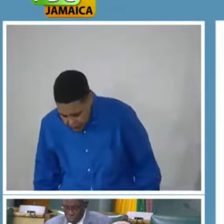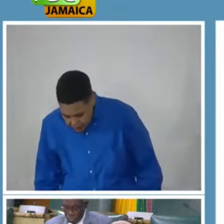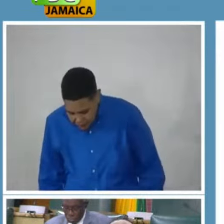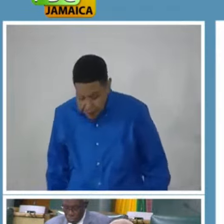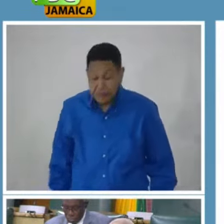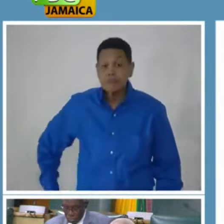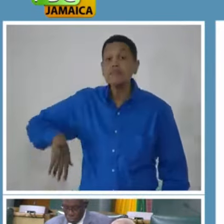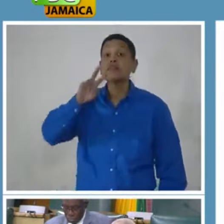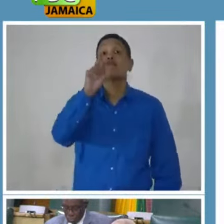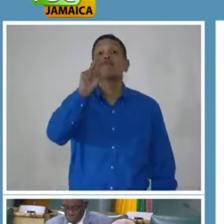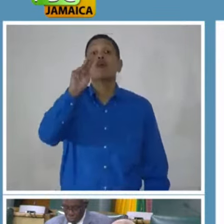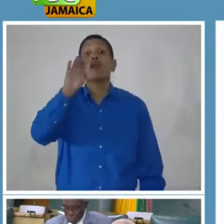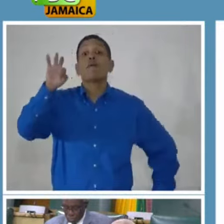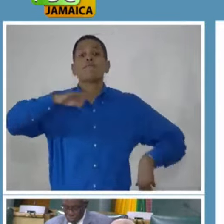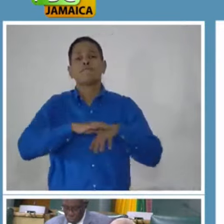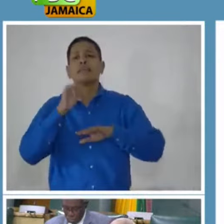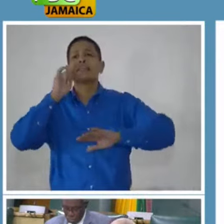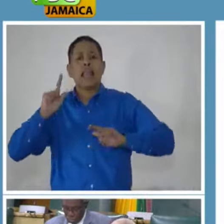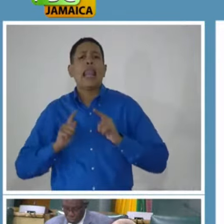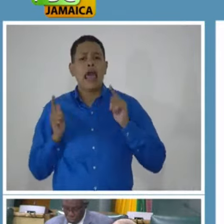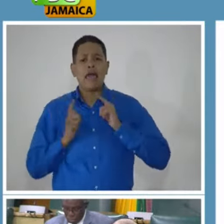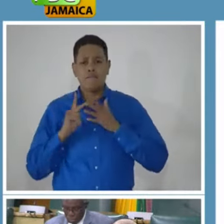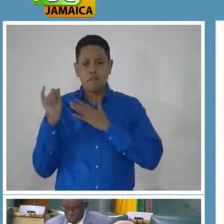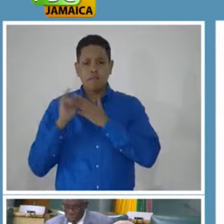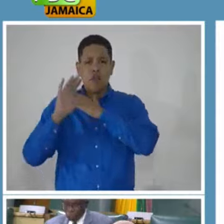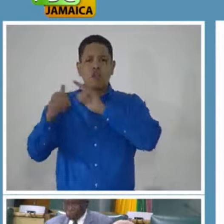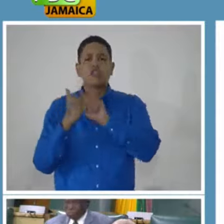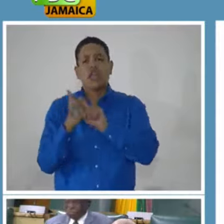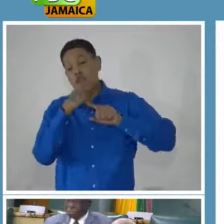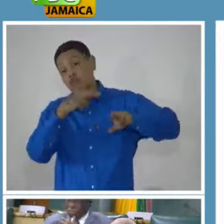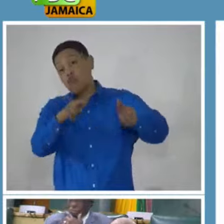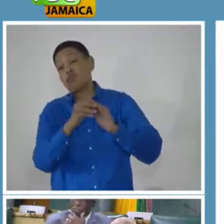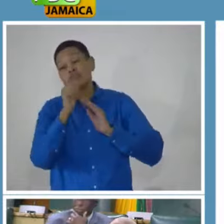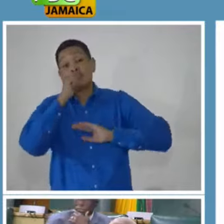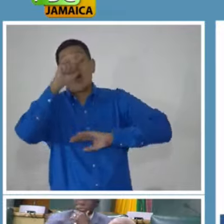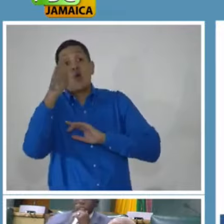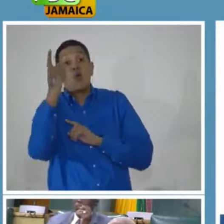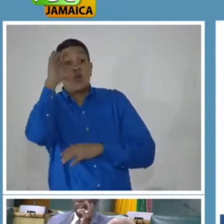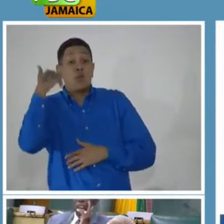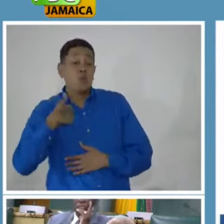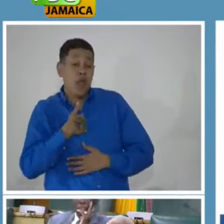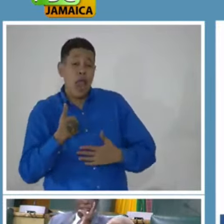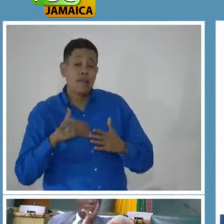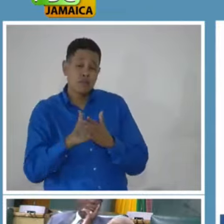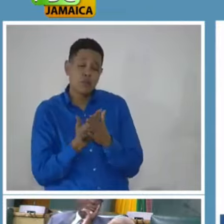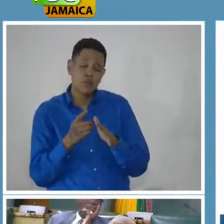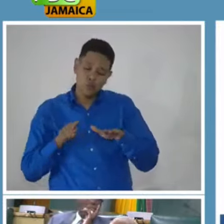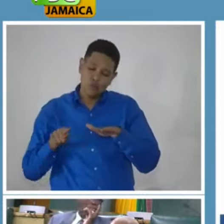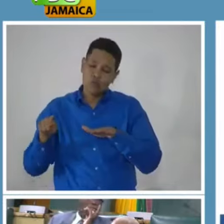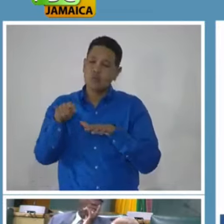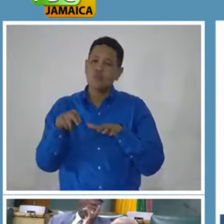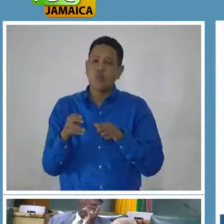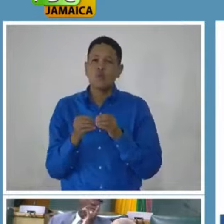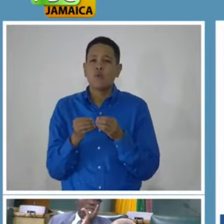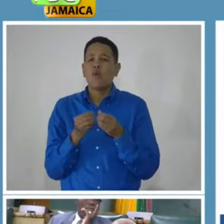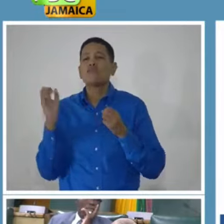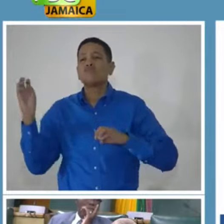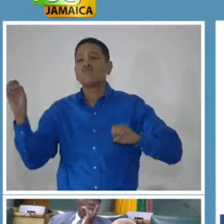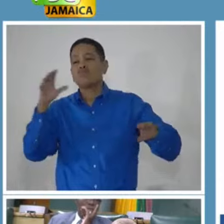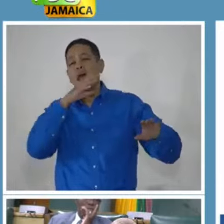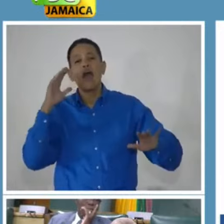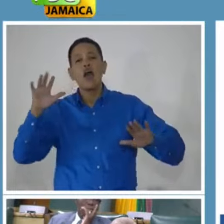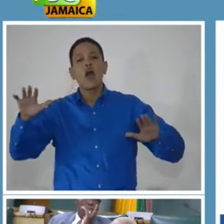Vernon Field Light Project. Roads, not only will we have new corridors for agricultural,